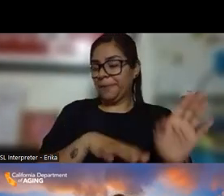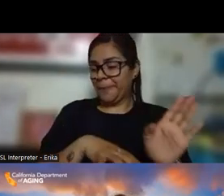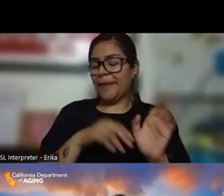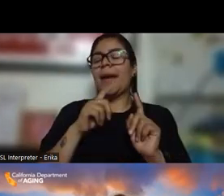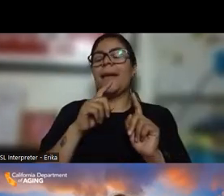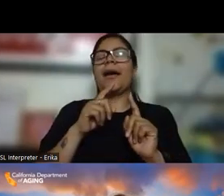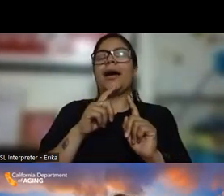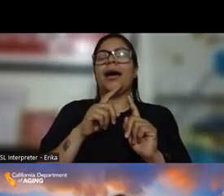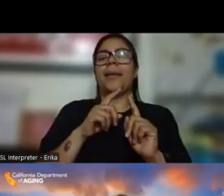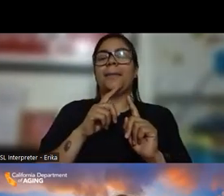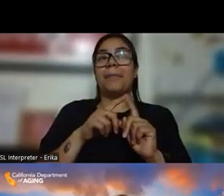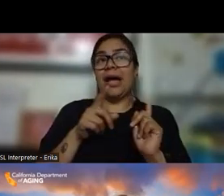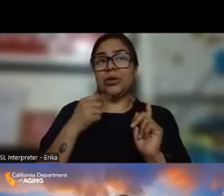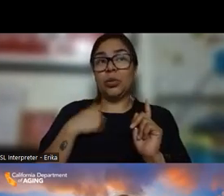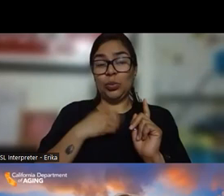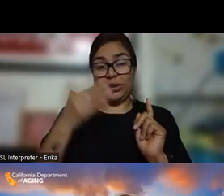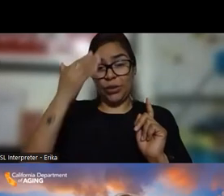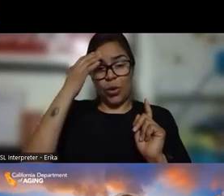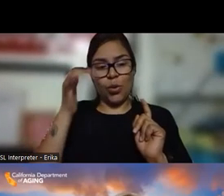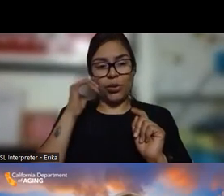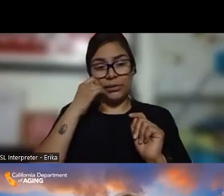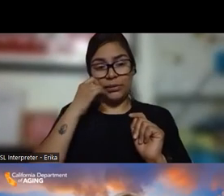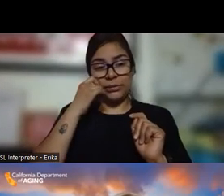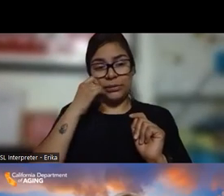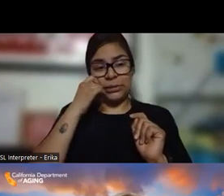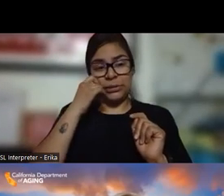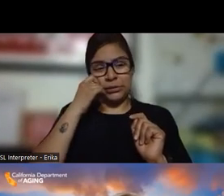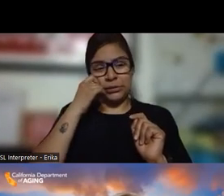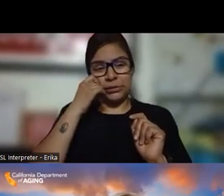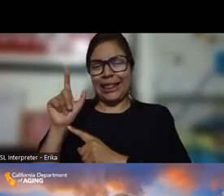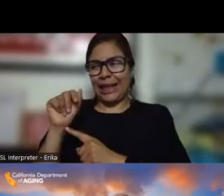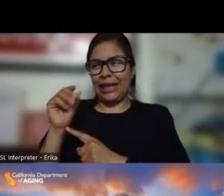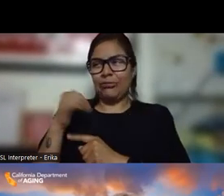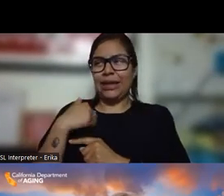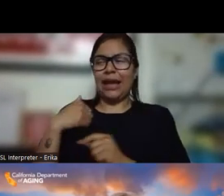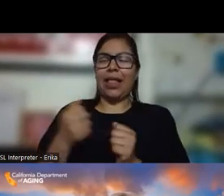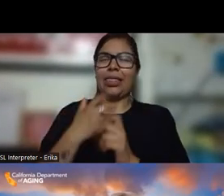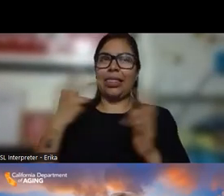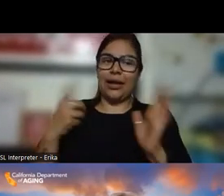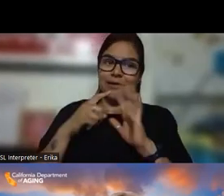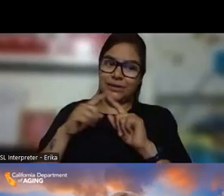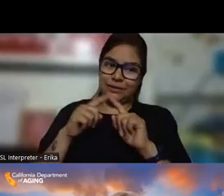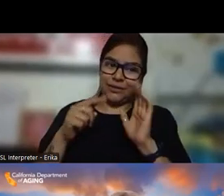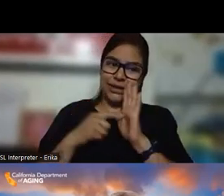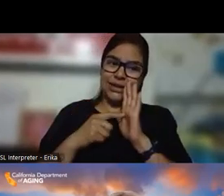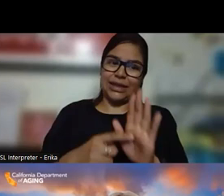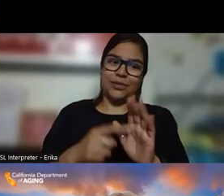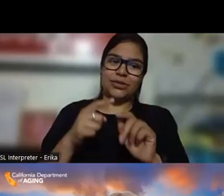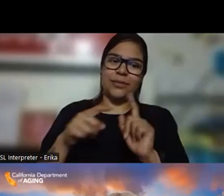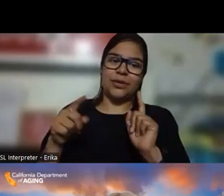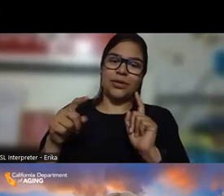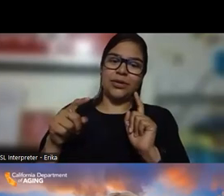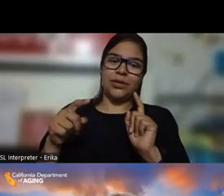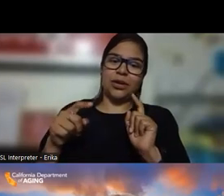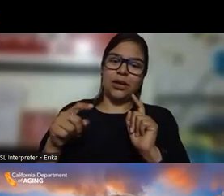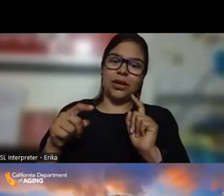with an example if you'd like, but we know that down in LA have a lot of examples of folks who already have